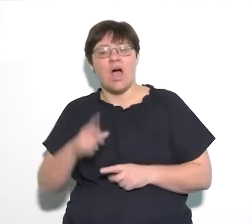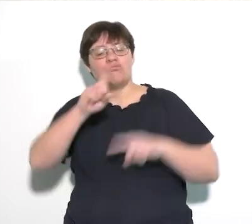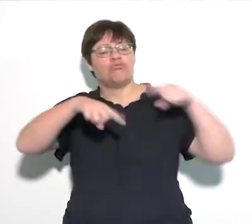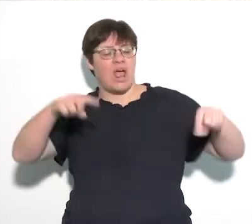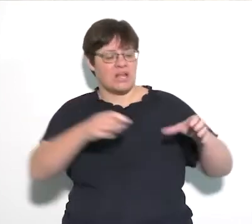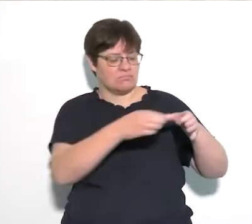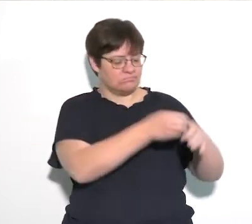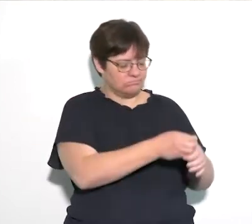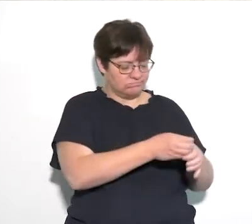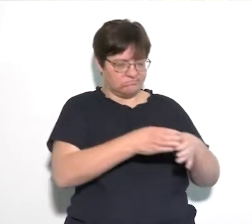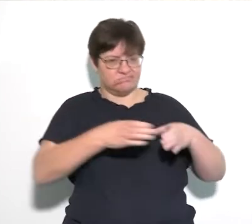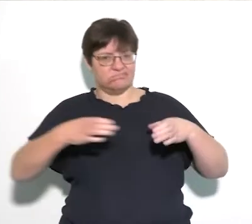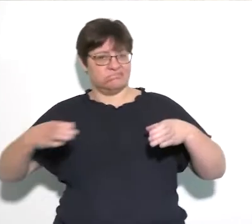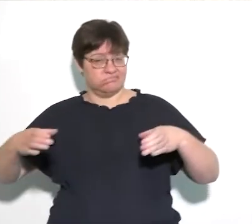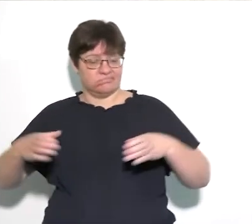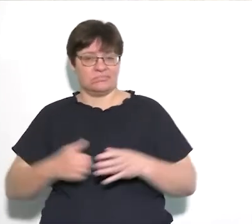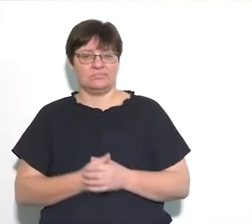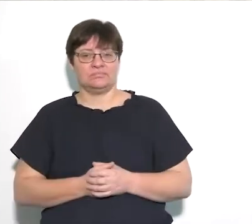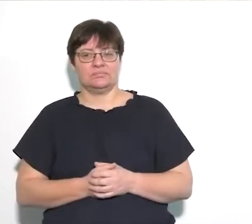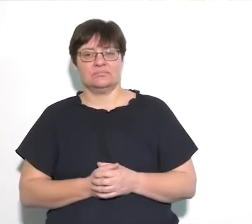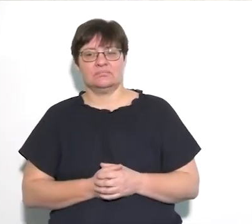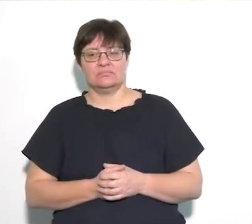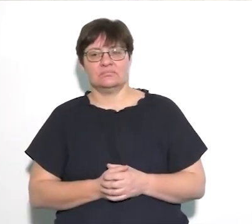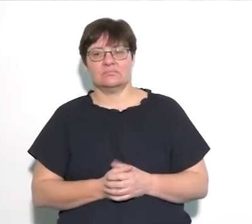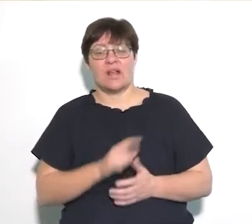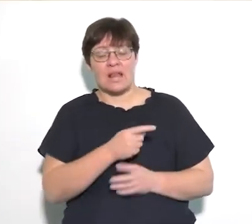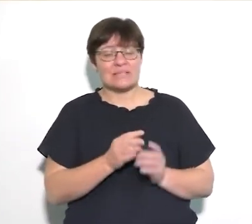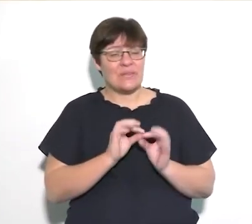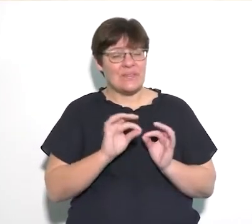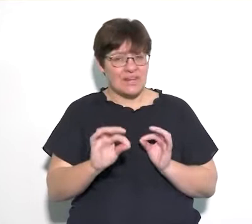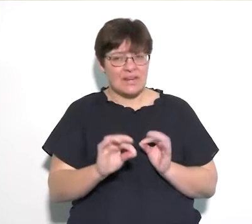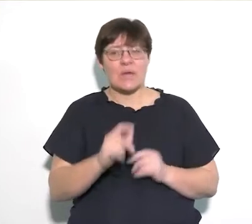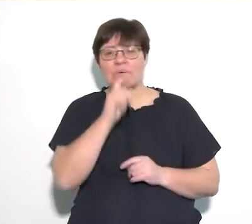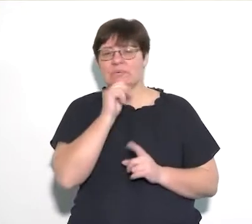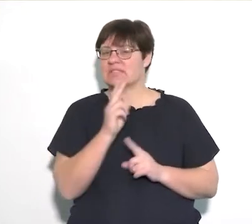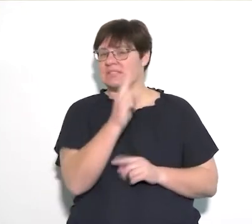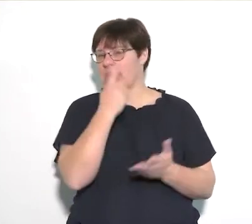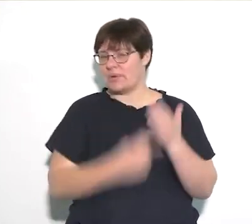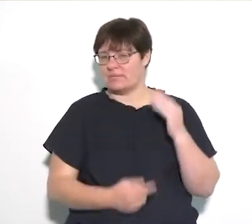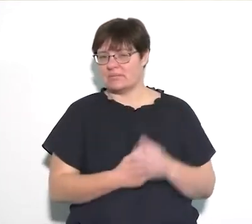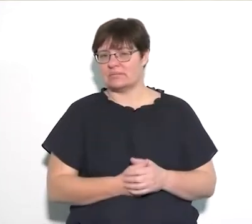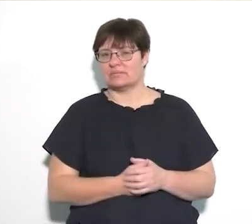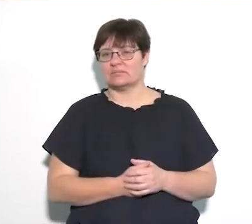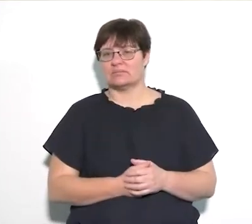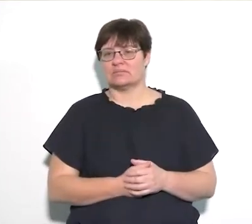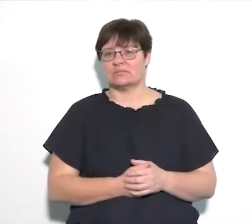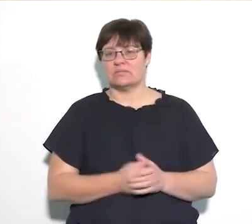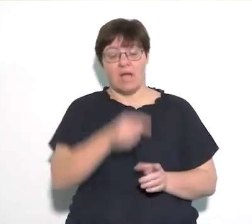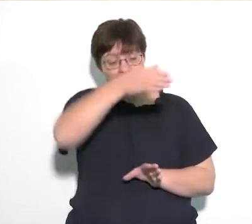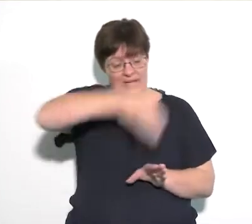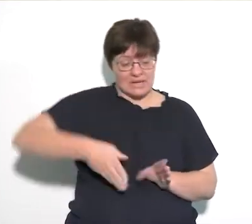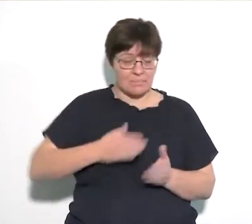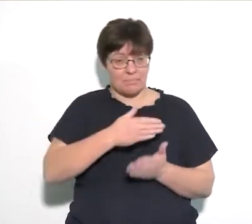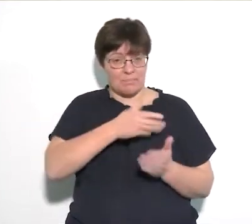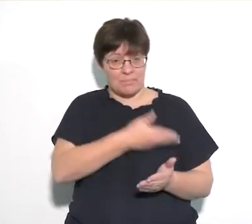nice range of ability for the children. This last one is very thin, so I'm just going to use the scissors, cut across in the